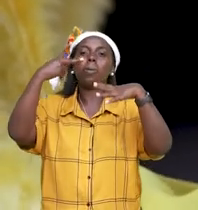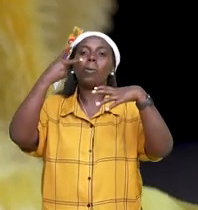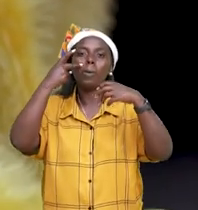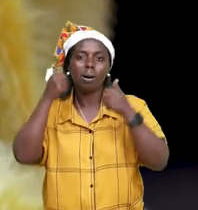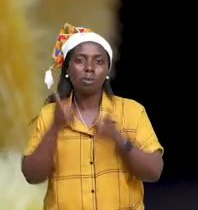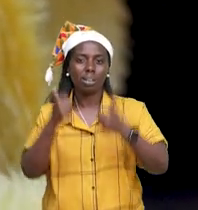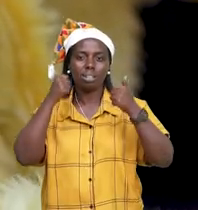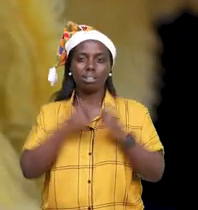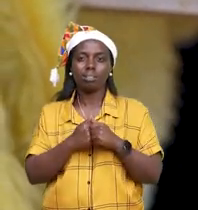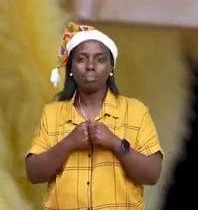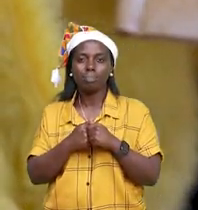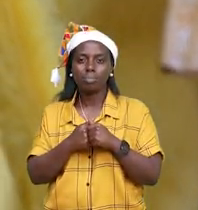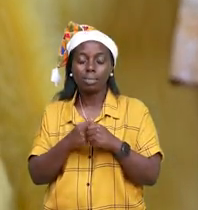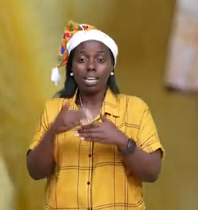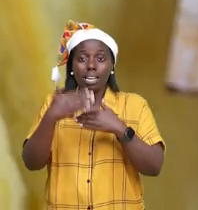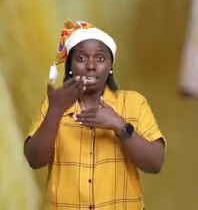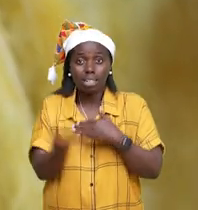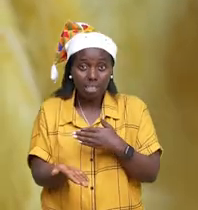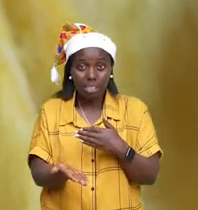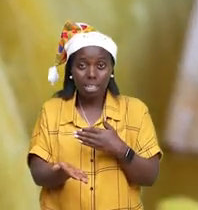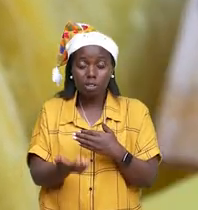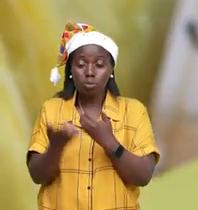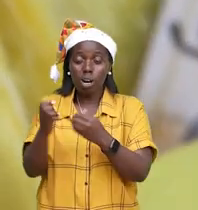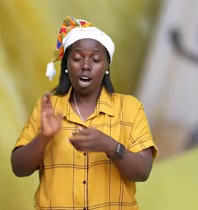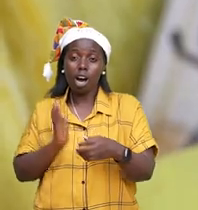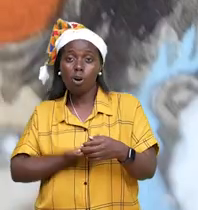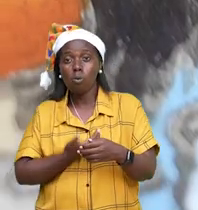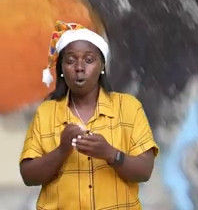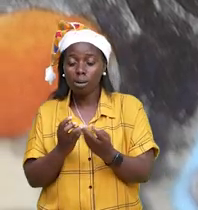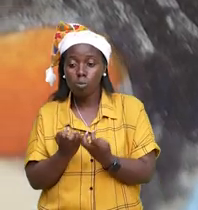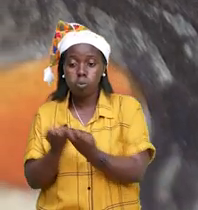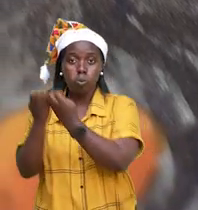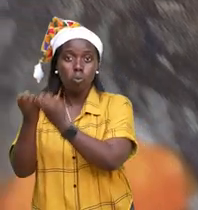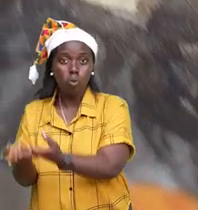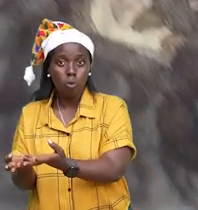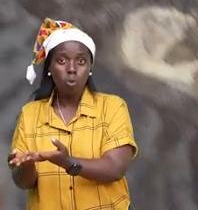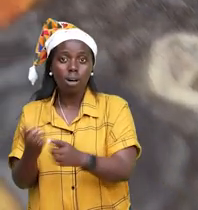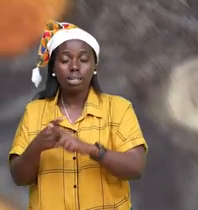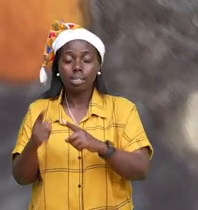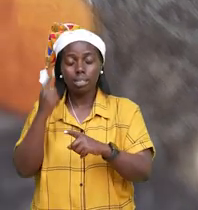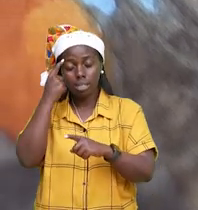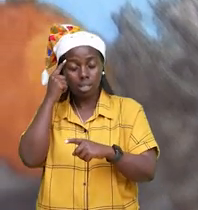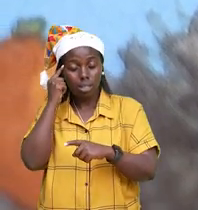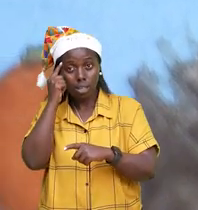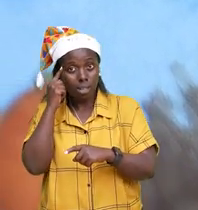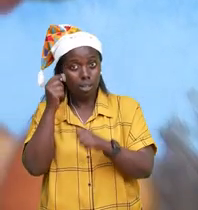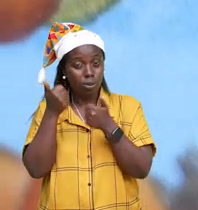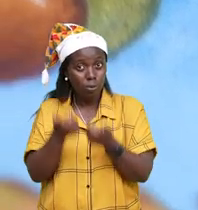diamond. The next destination on our magical journey is the illustrator's